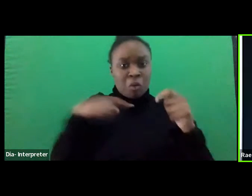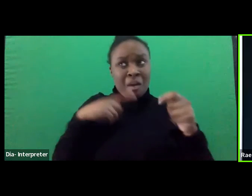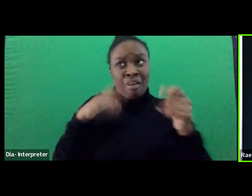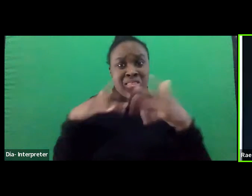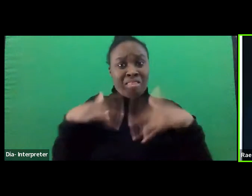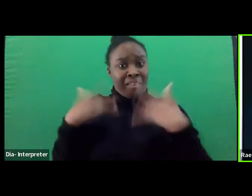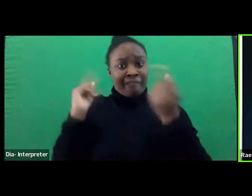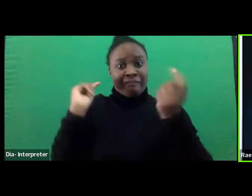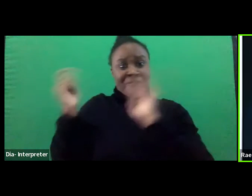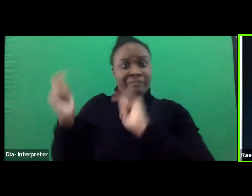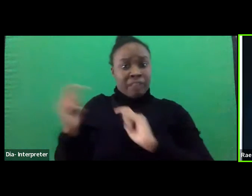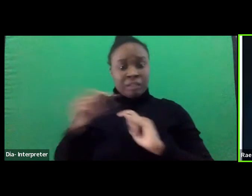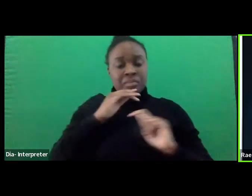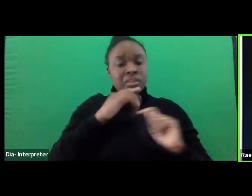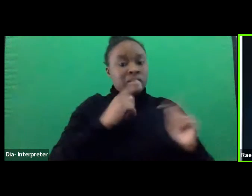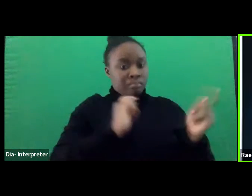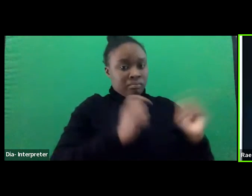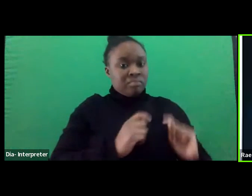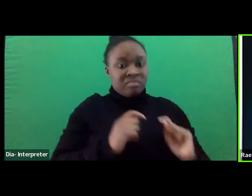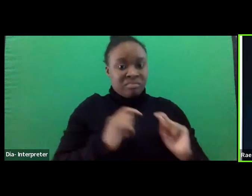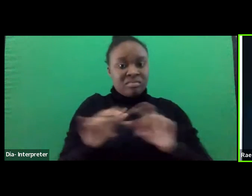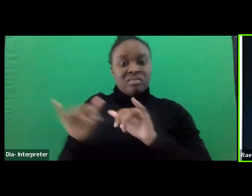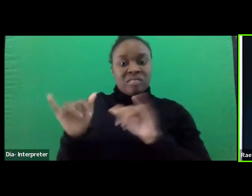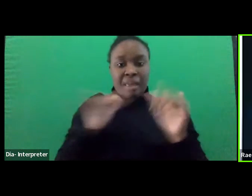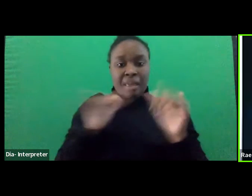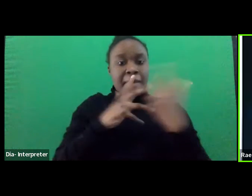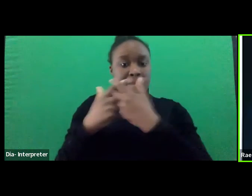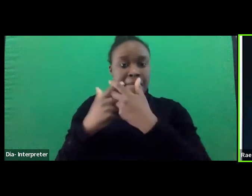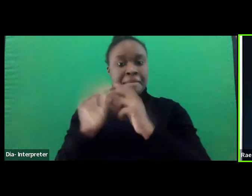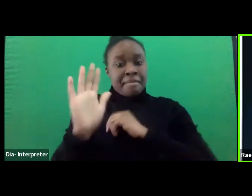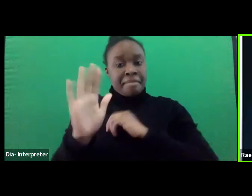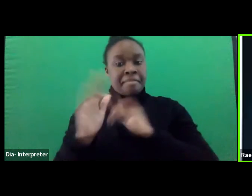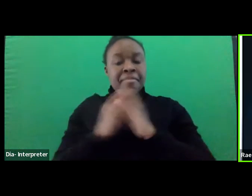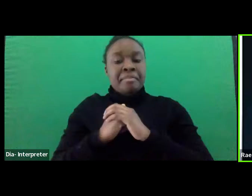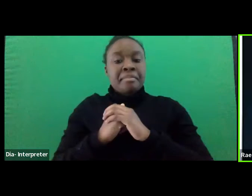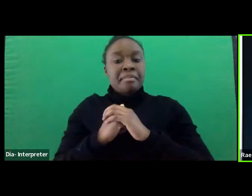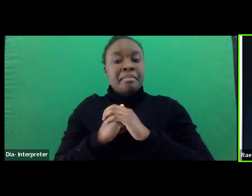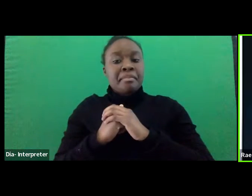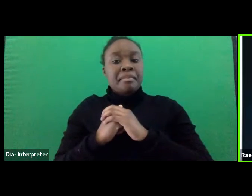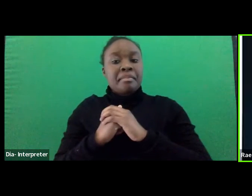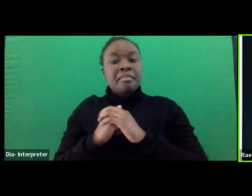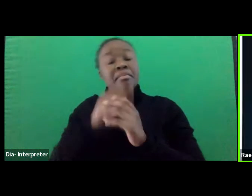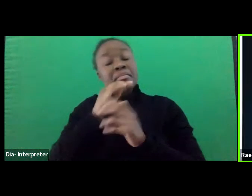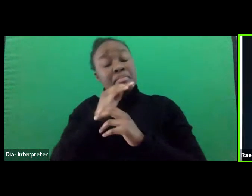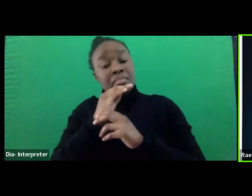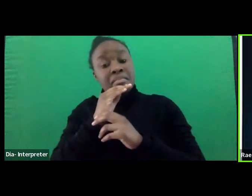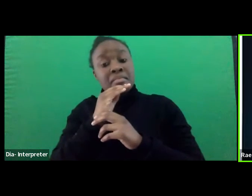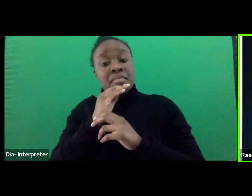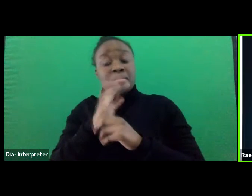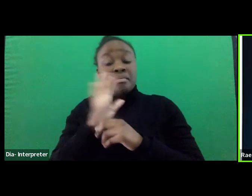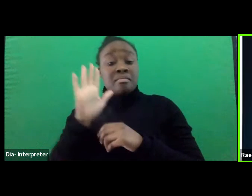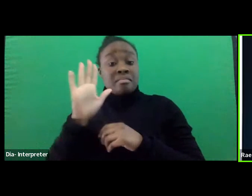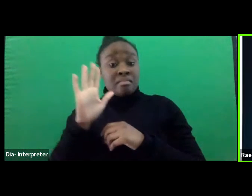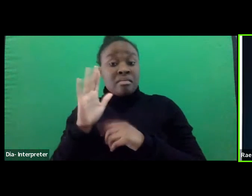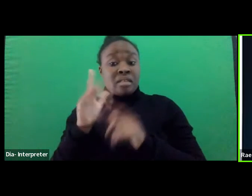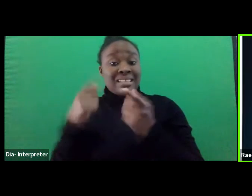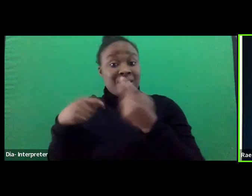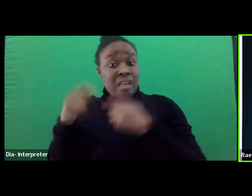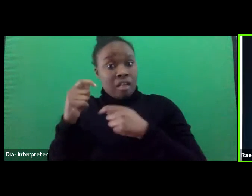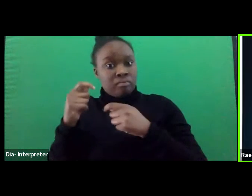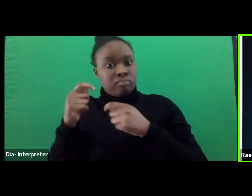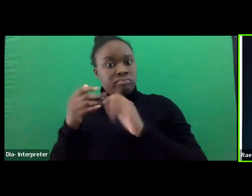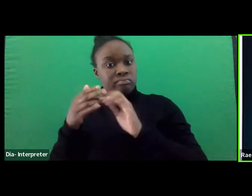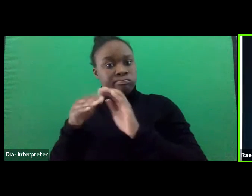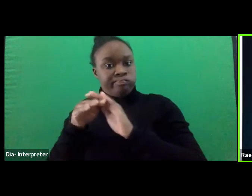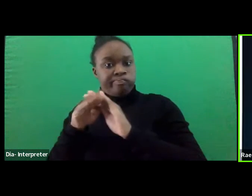online retailing, transforming supply chains into demand chains, not only from expanding sales, but also from